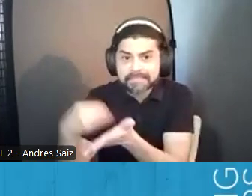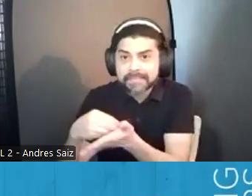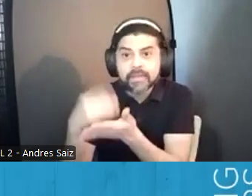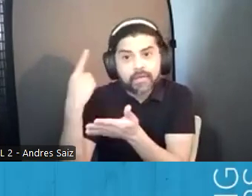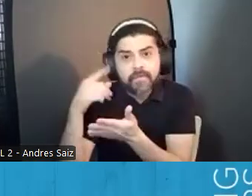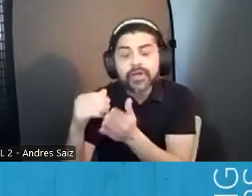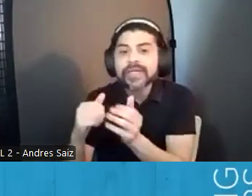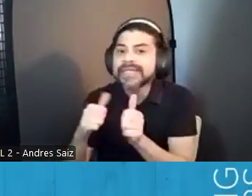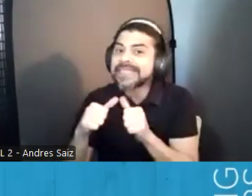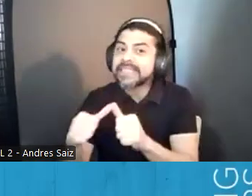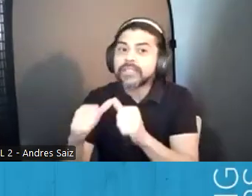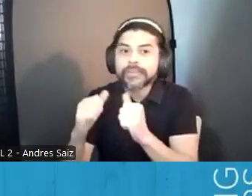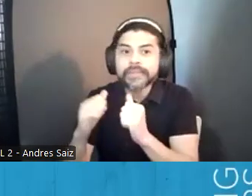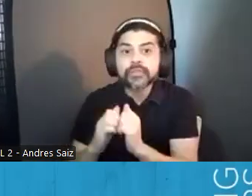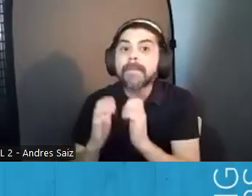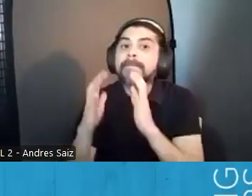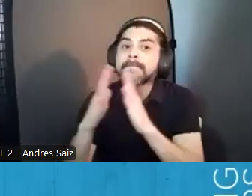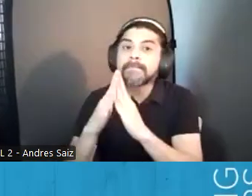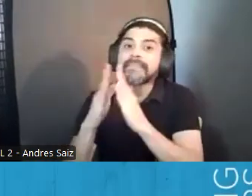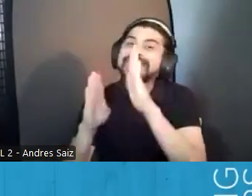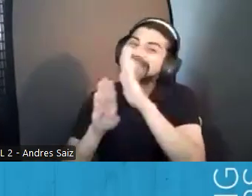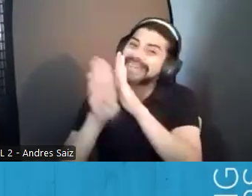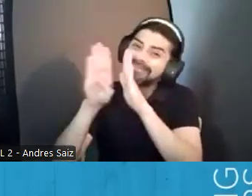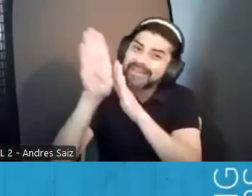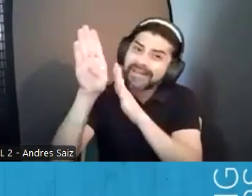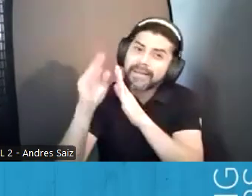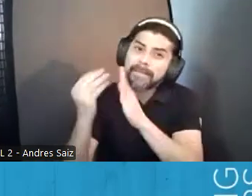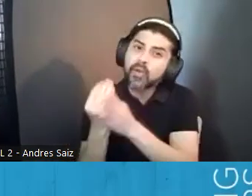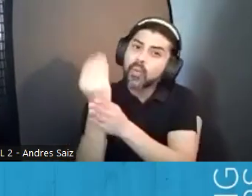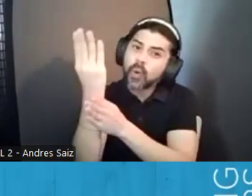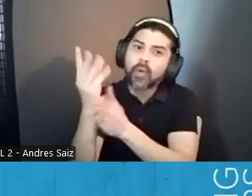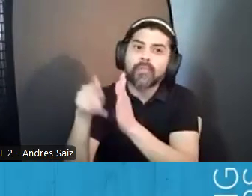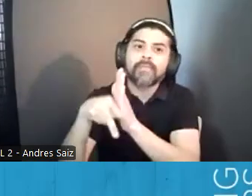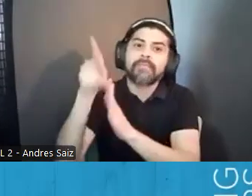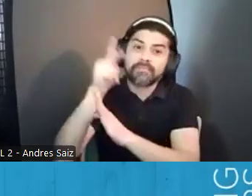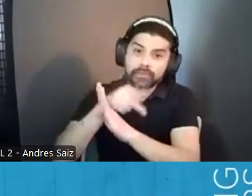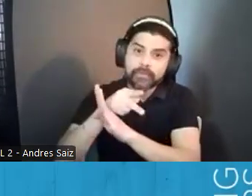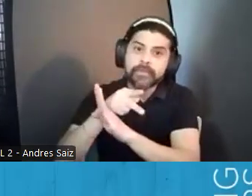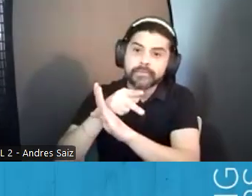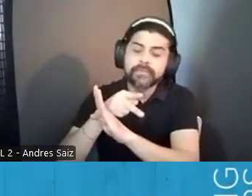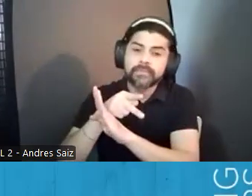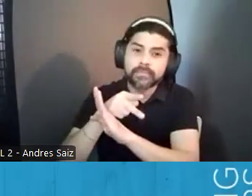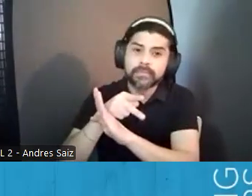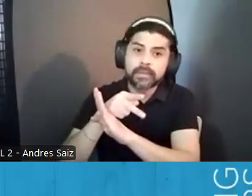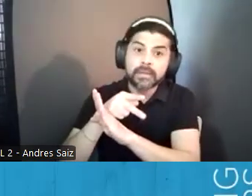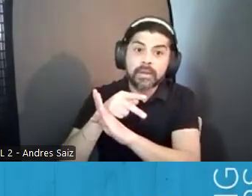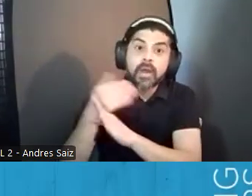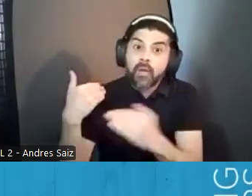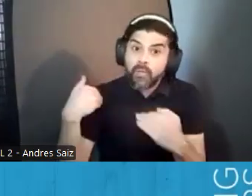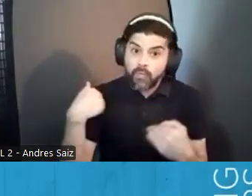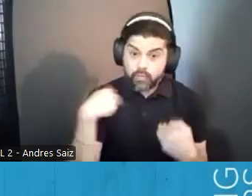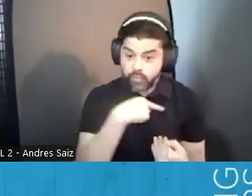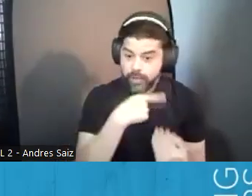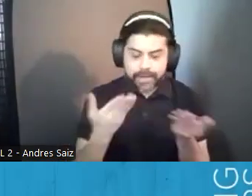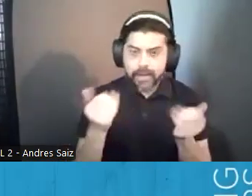program? Because again, we know the need is out there. And so I just, again, we are with you on building up the program